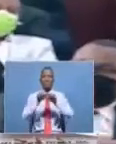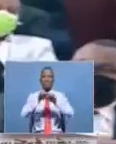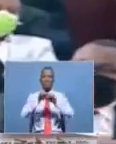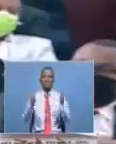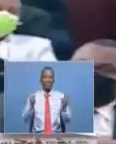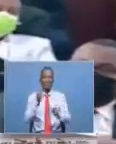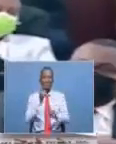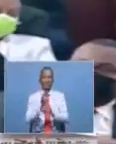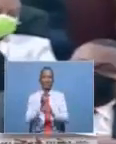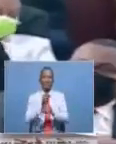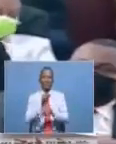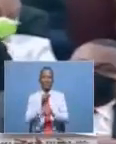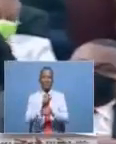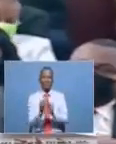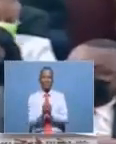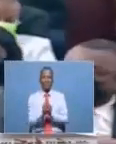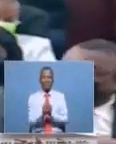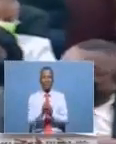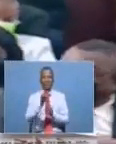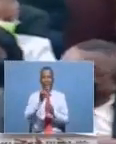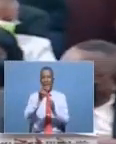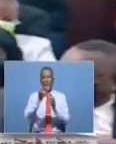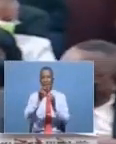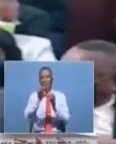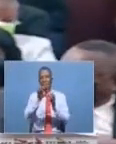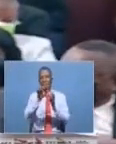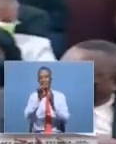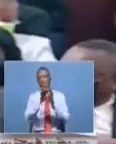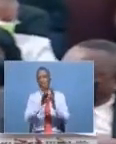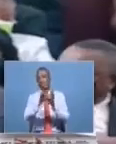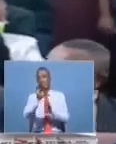Article 1913